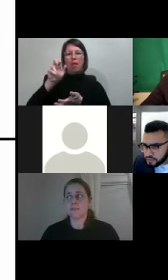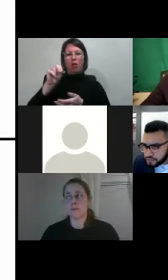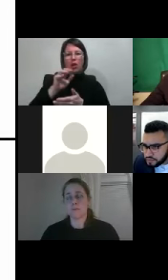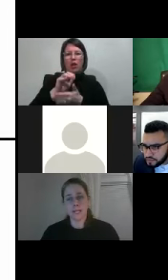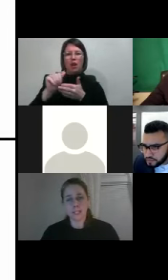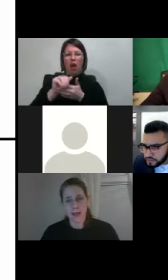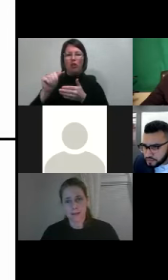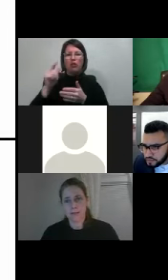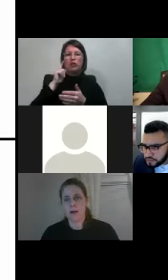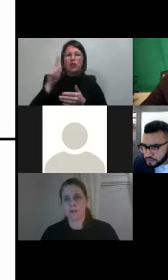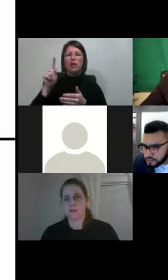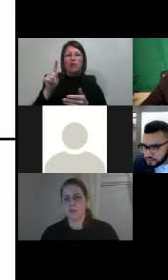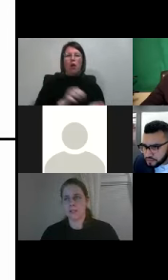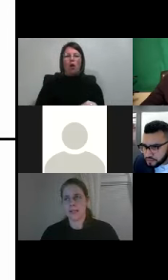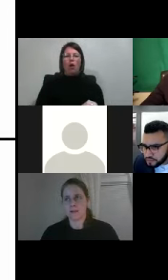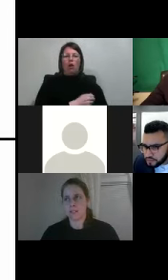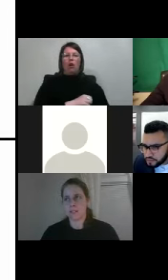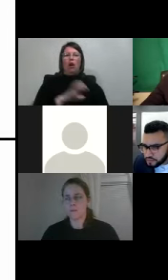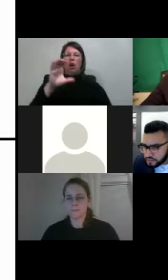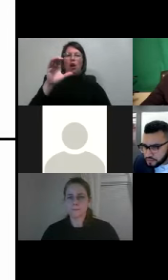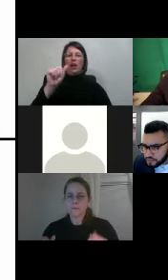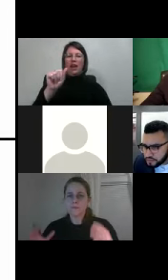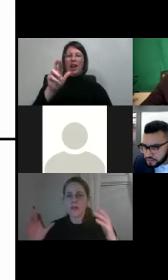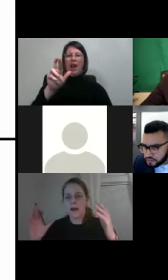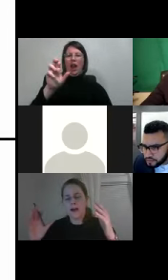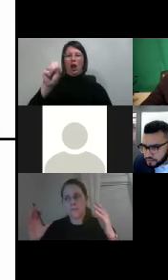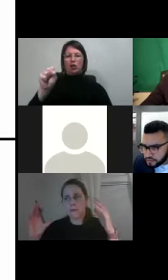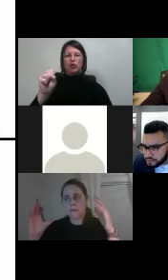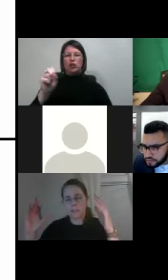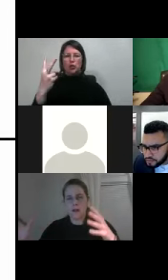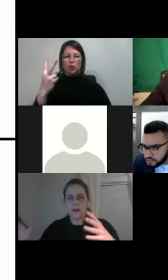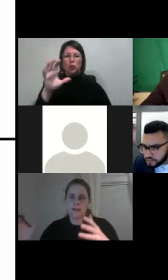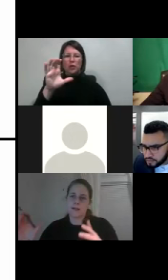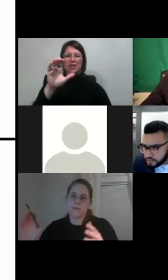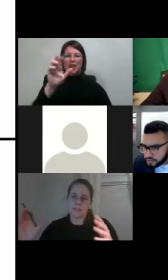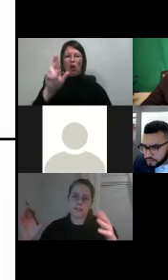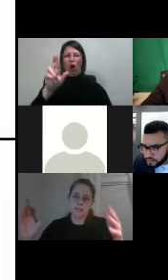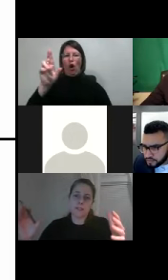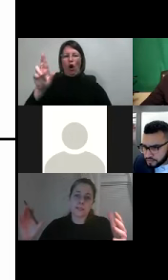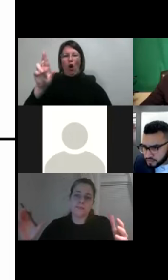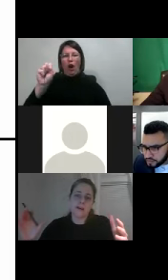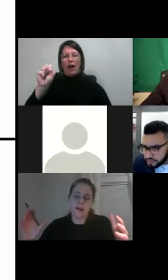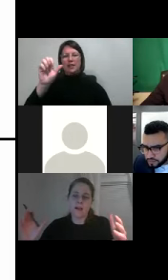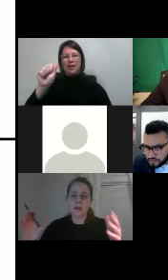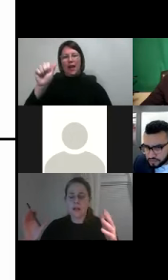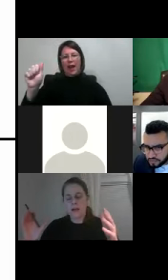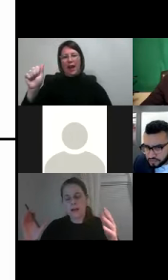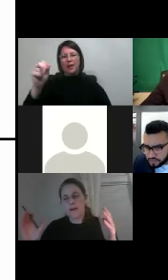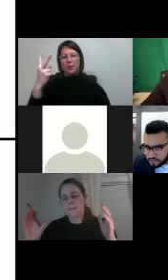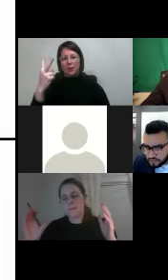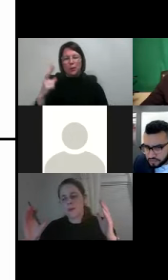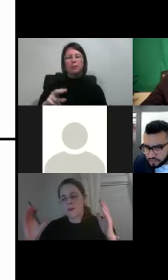Supplemental Appropriations Act, also known as CARES 2. There's a lot here, but to simplify,